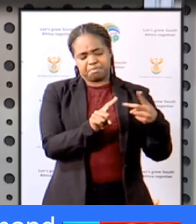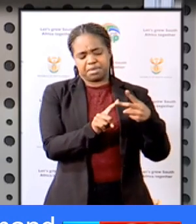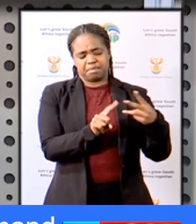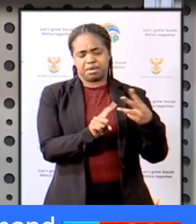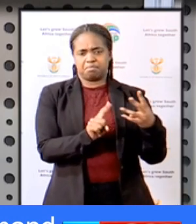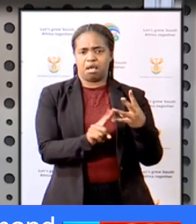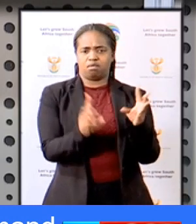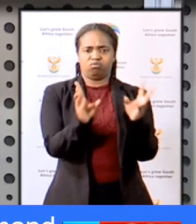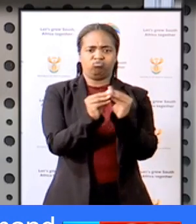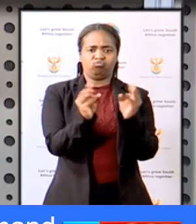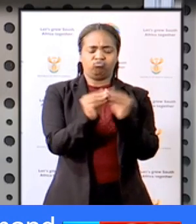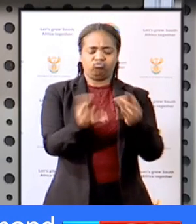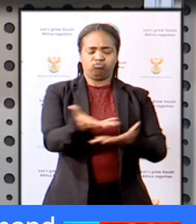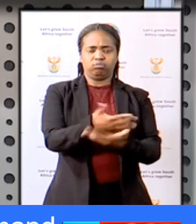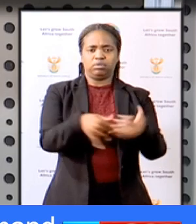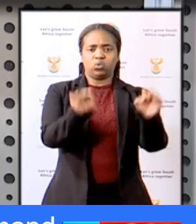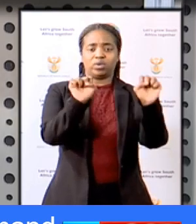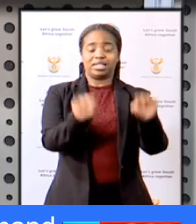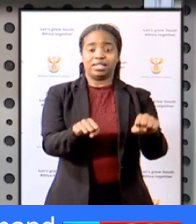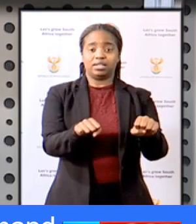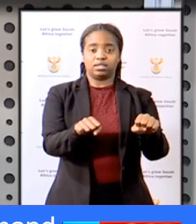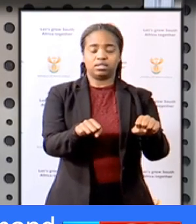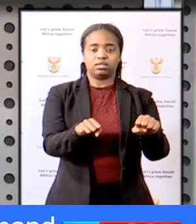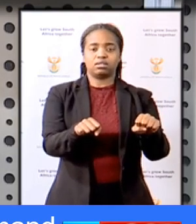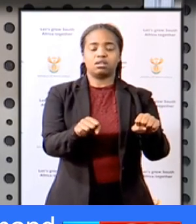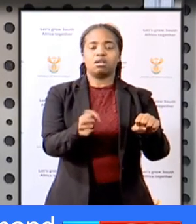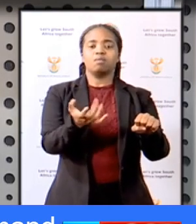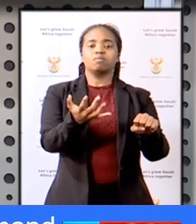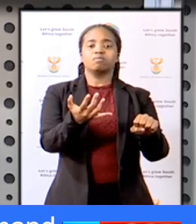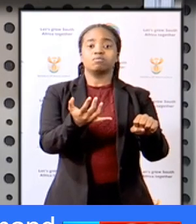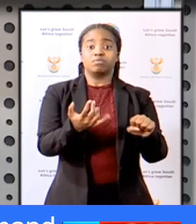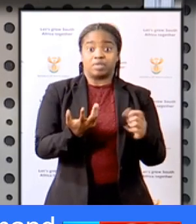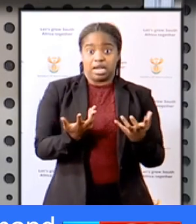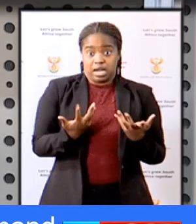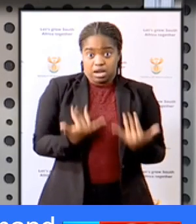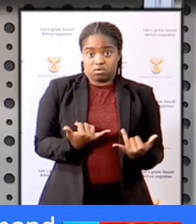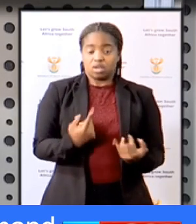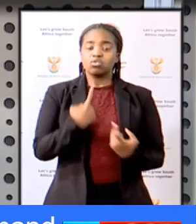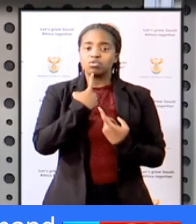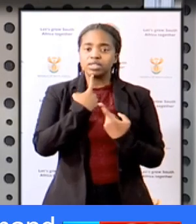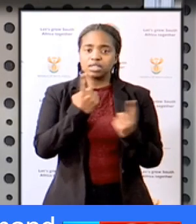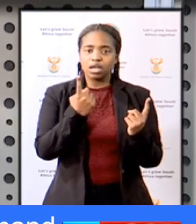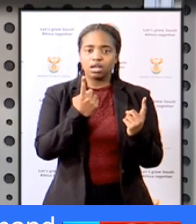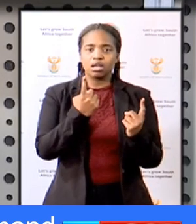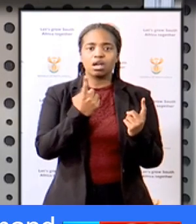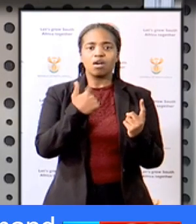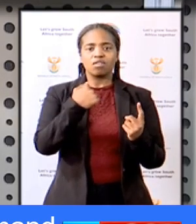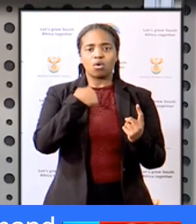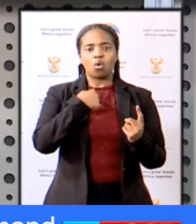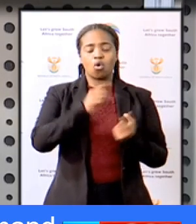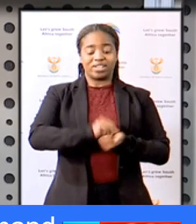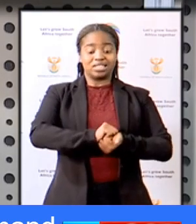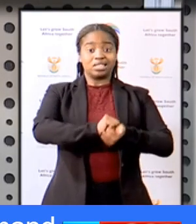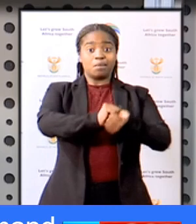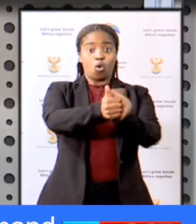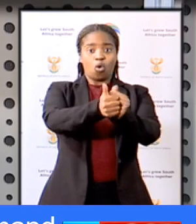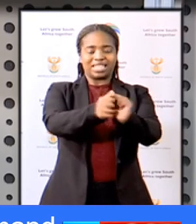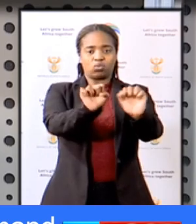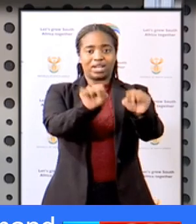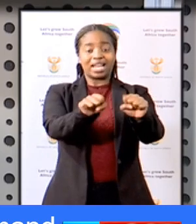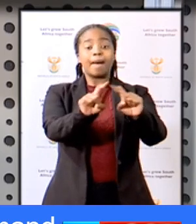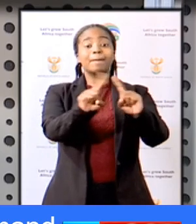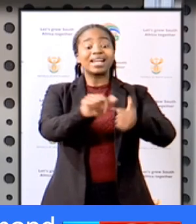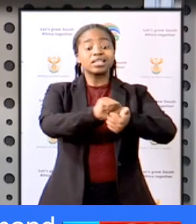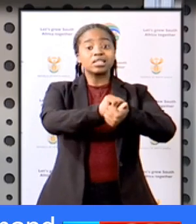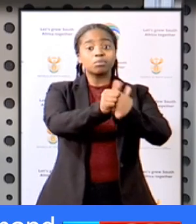of gatherings, including the one that we have just mentioned of a professional non-contact sports, which may